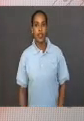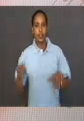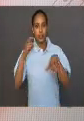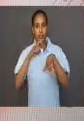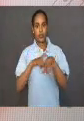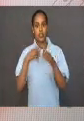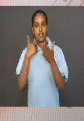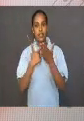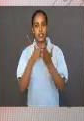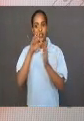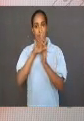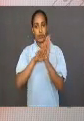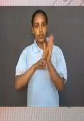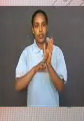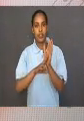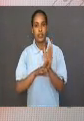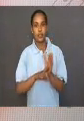During this unit,